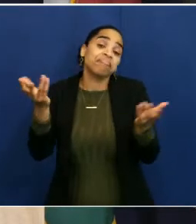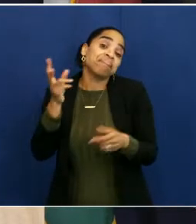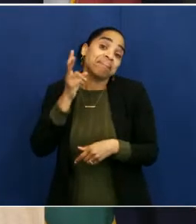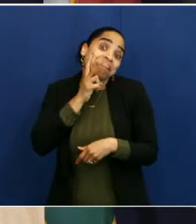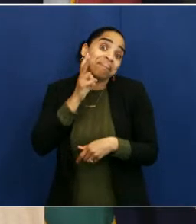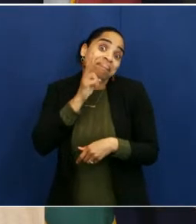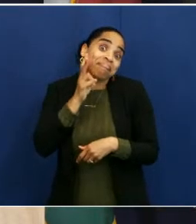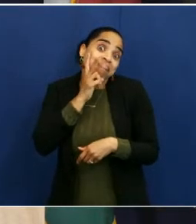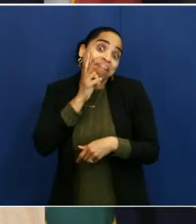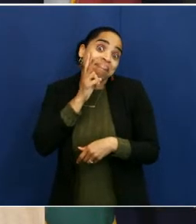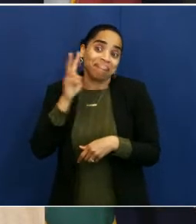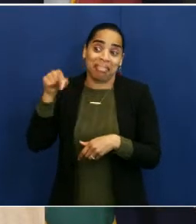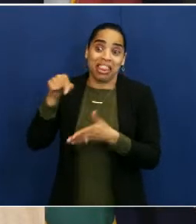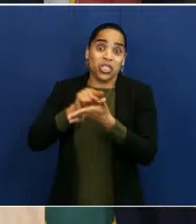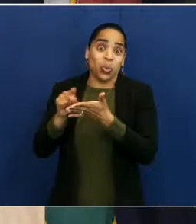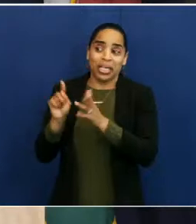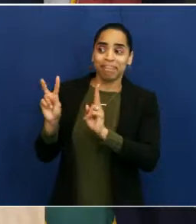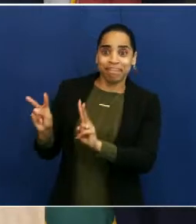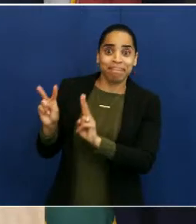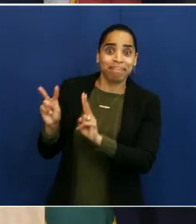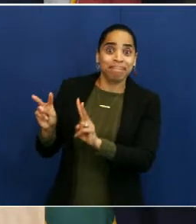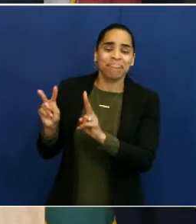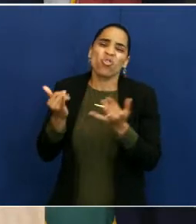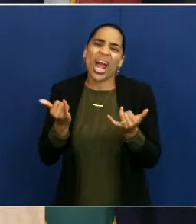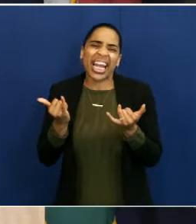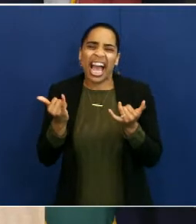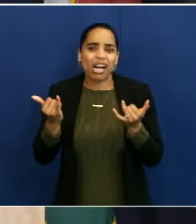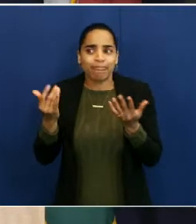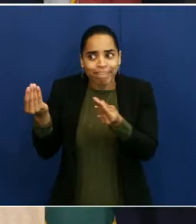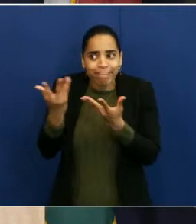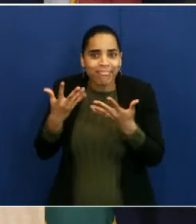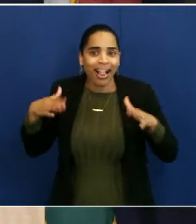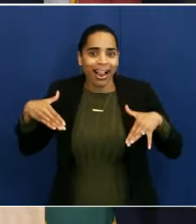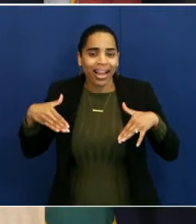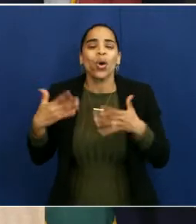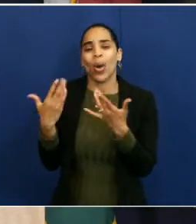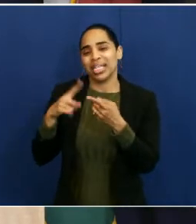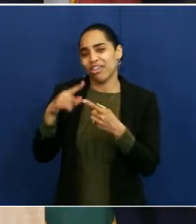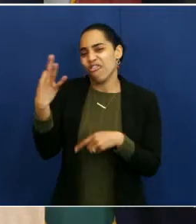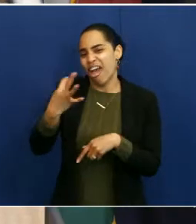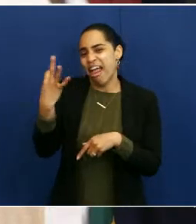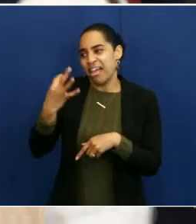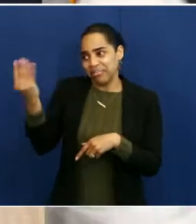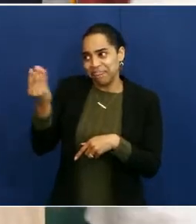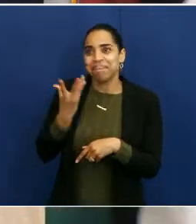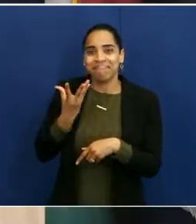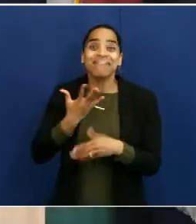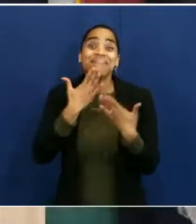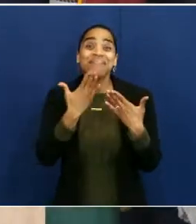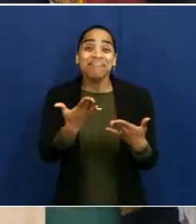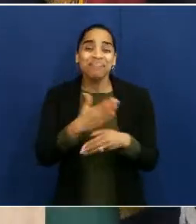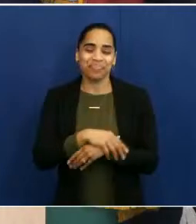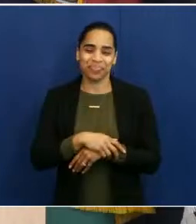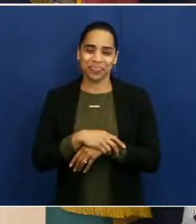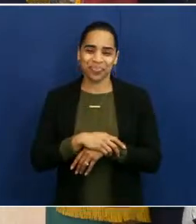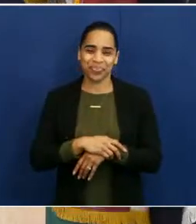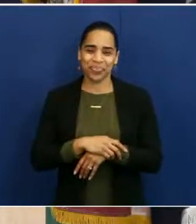not continuing with the J&J, but we just don't know that right now. We will know after Friday. Thank you.